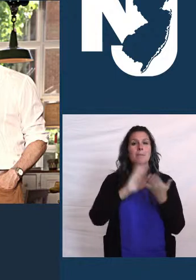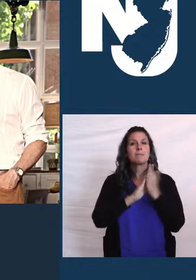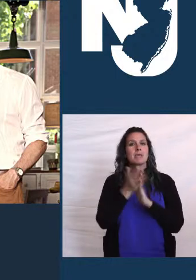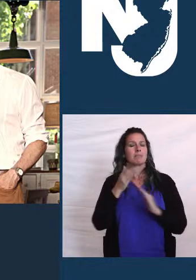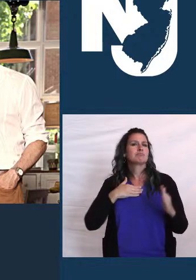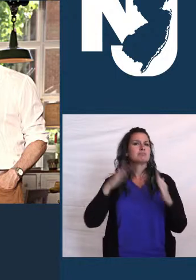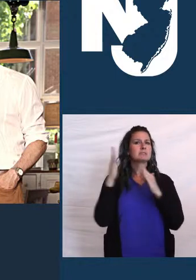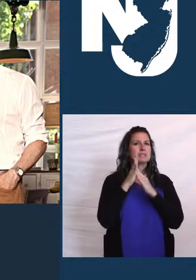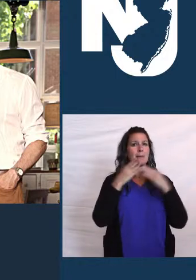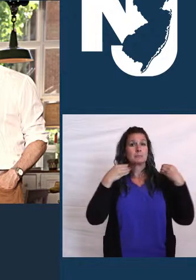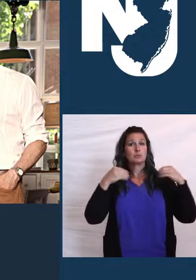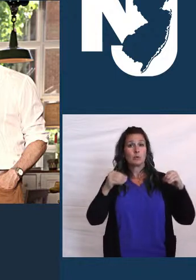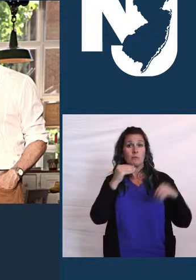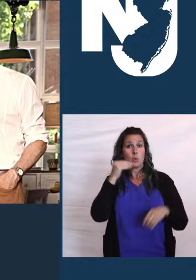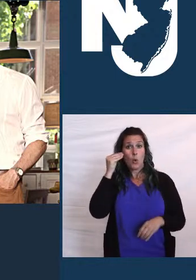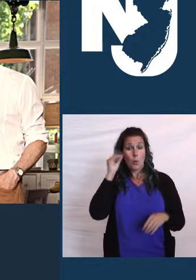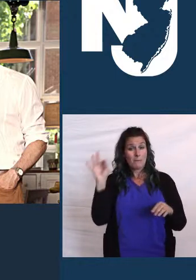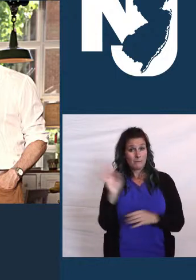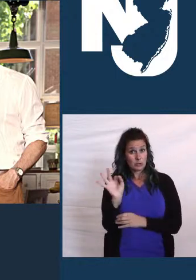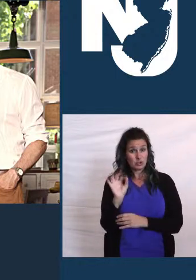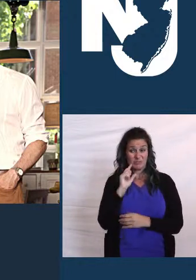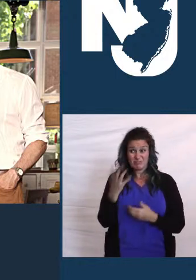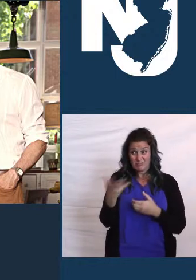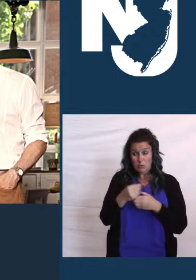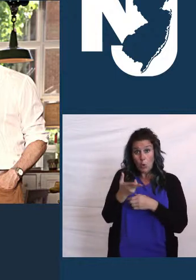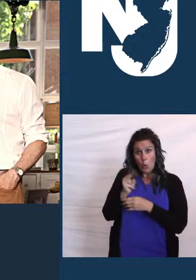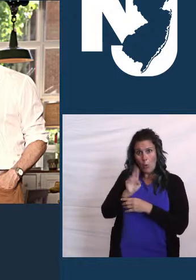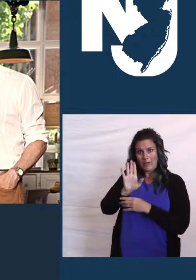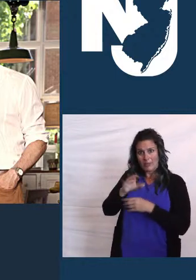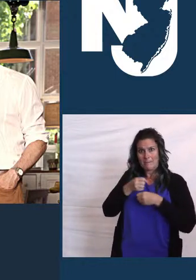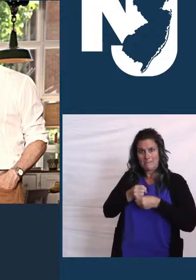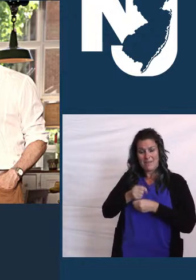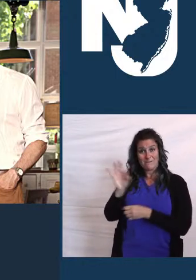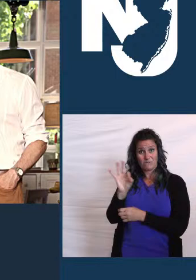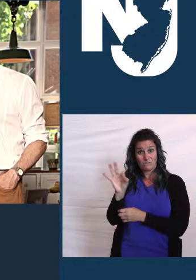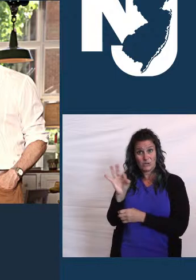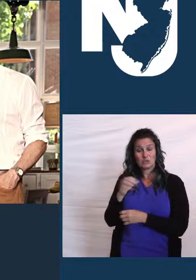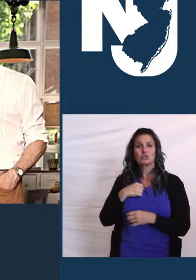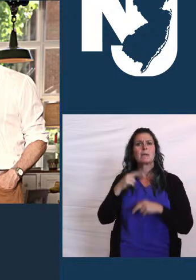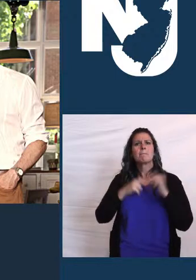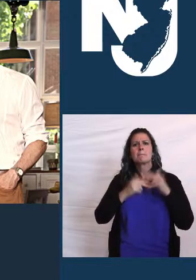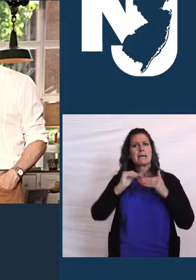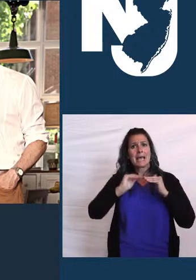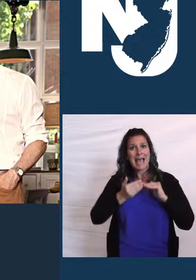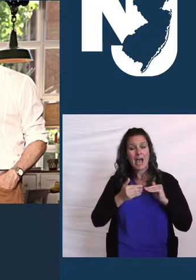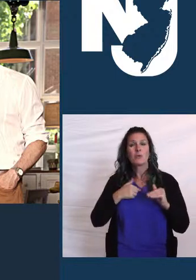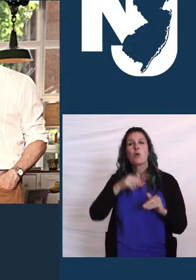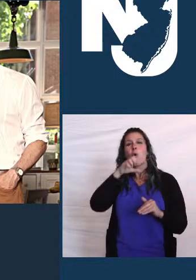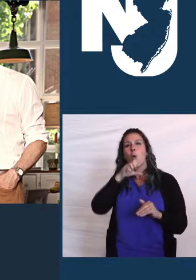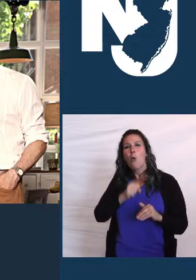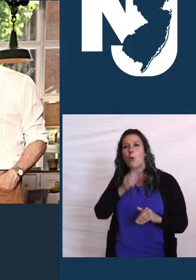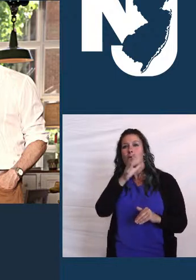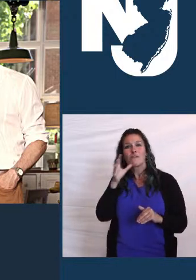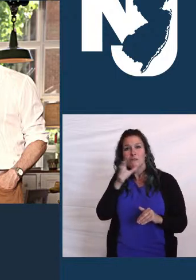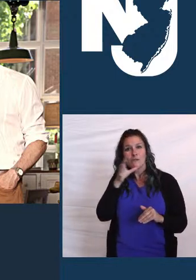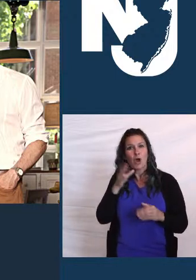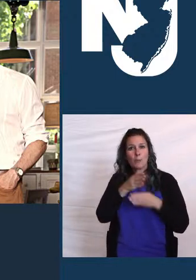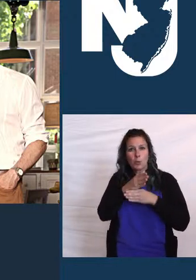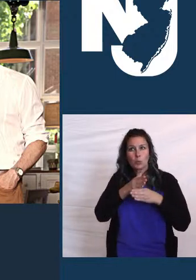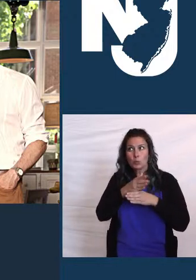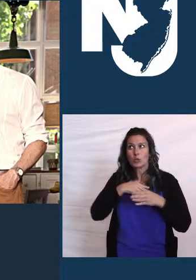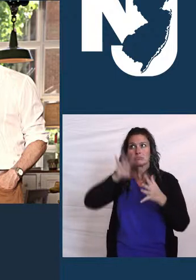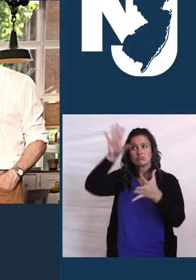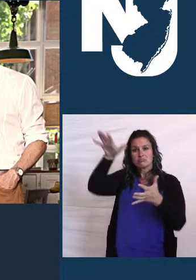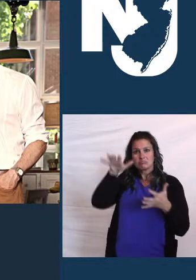home furnishings, including their own line of sustainable custom furniture built from reclaimed vintage